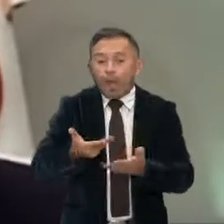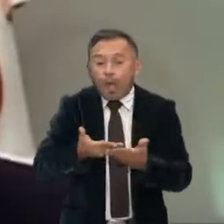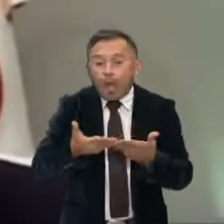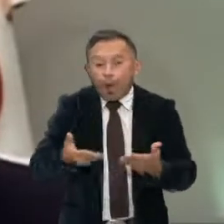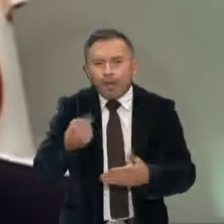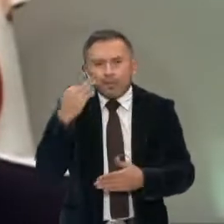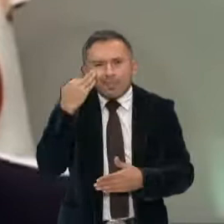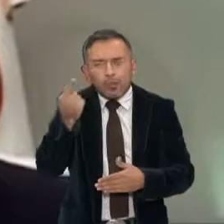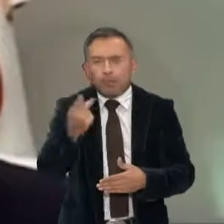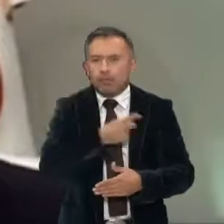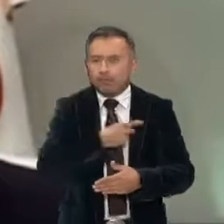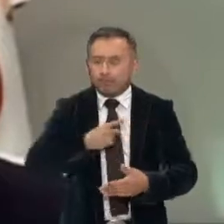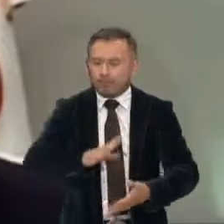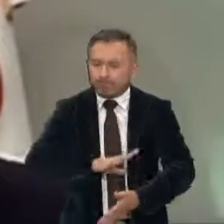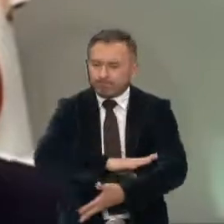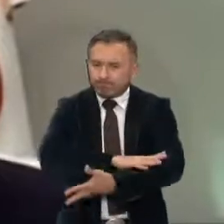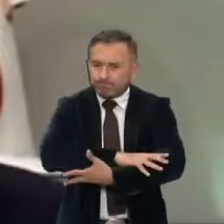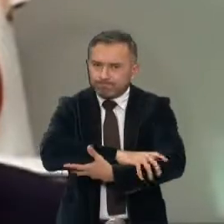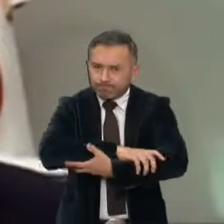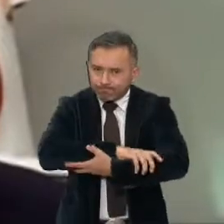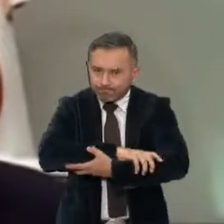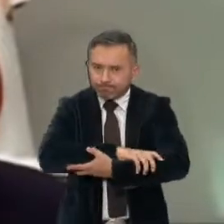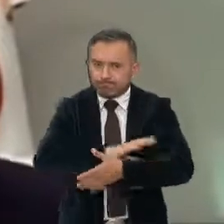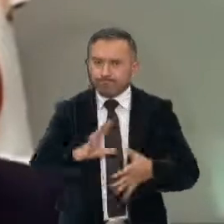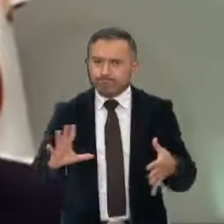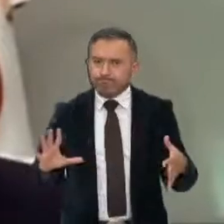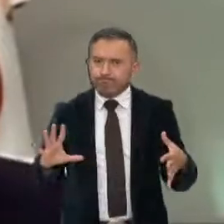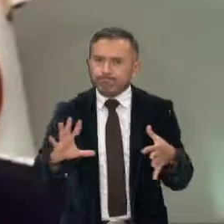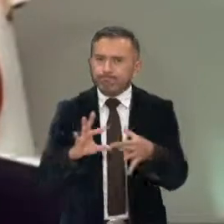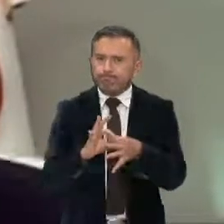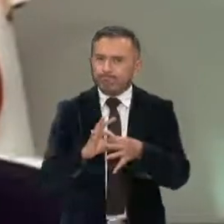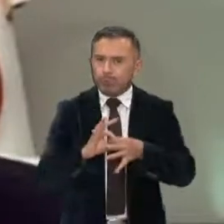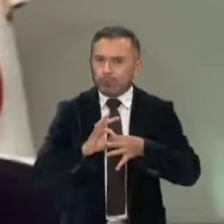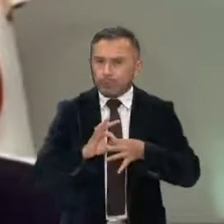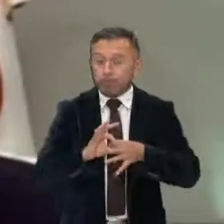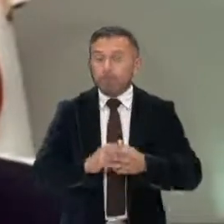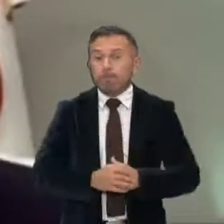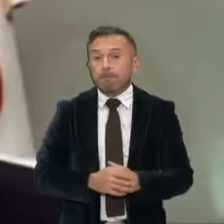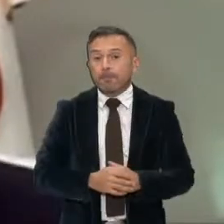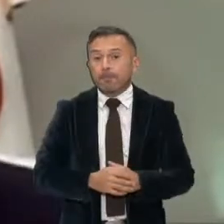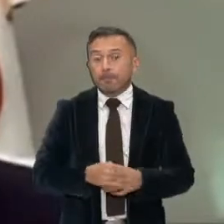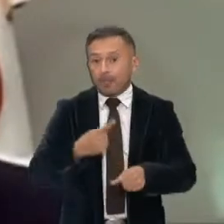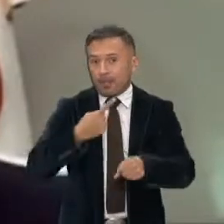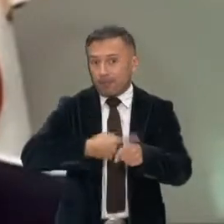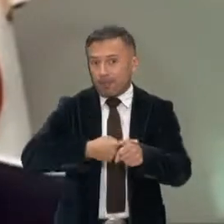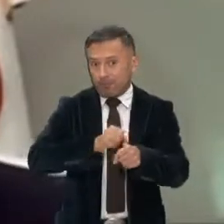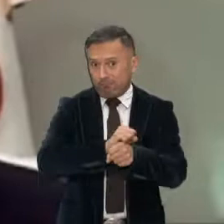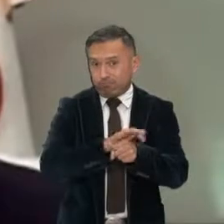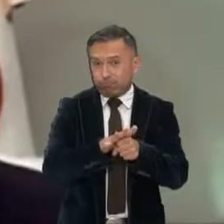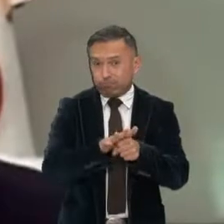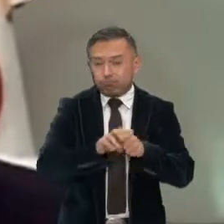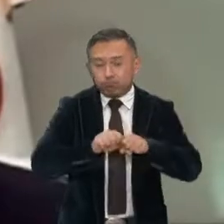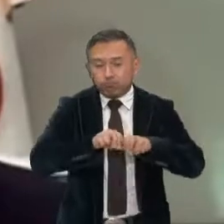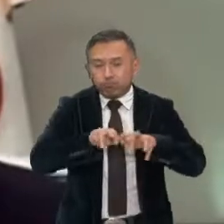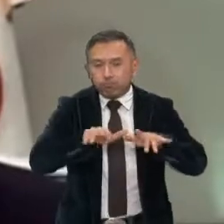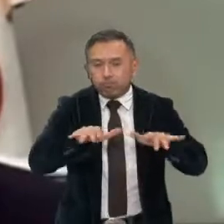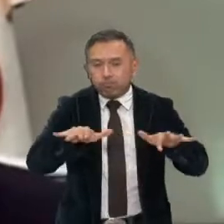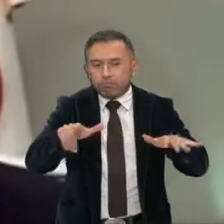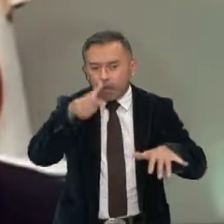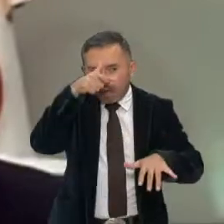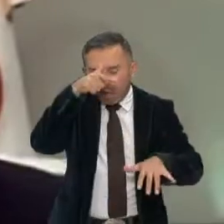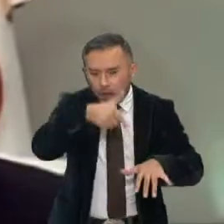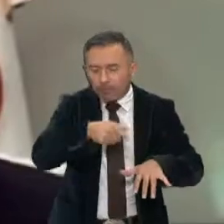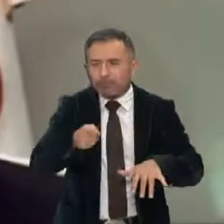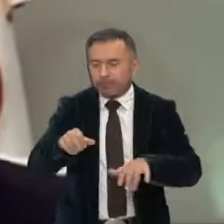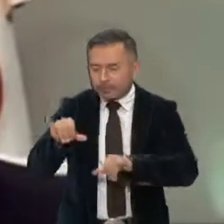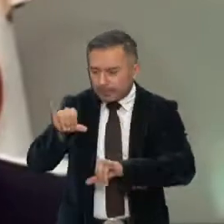multilateral way. This is the time of solidarity and union. Pandemic has showed us